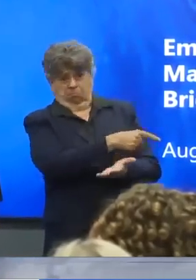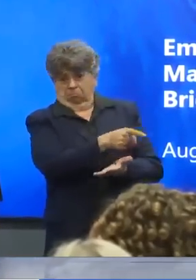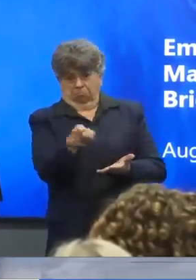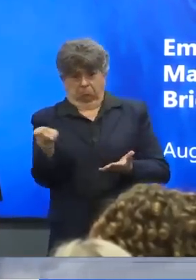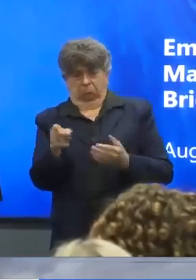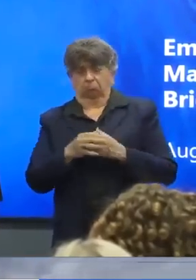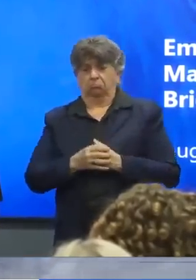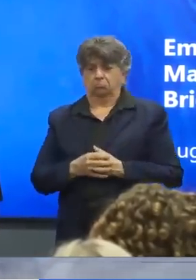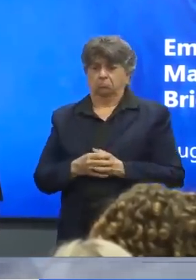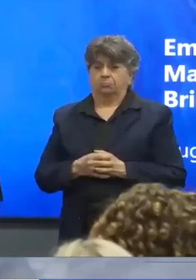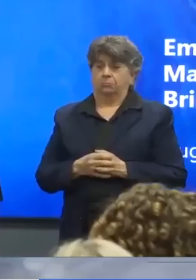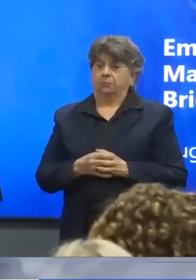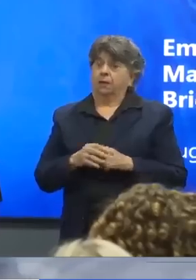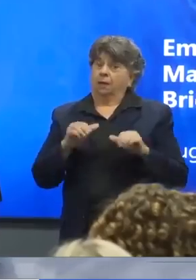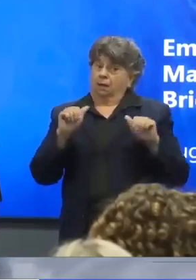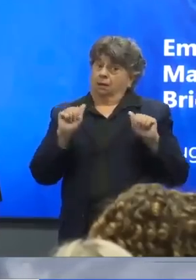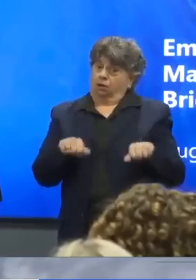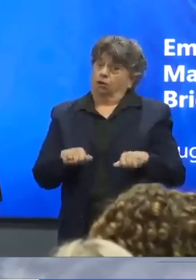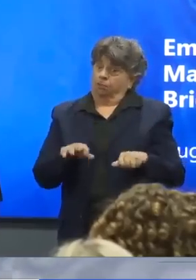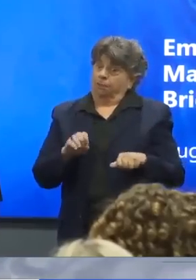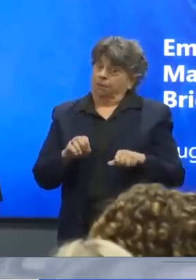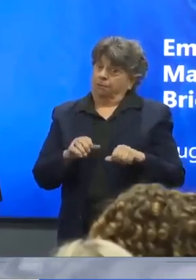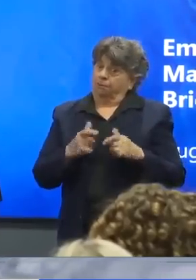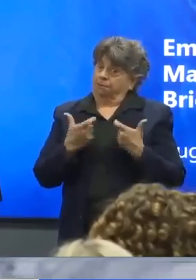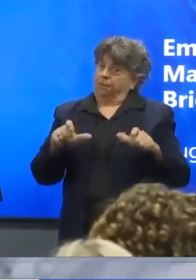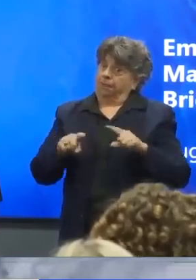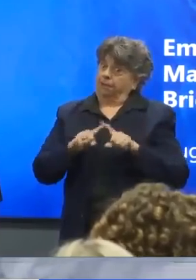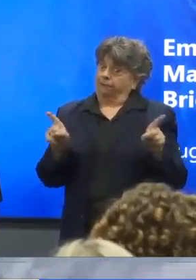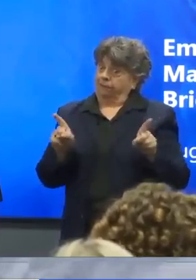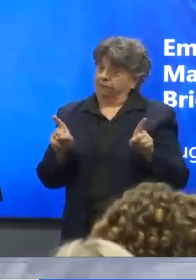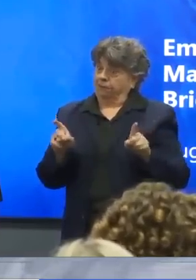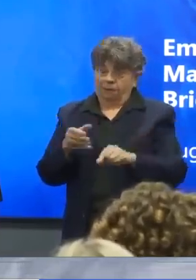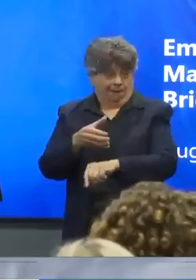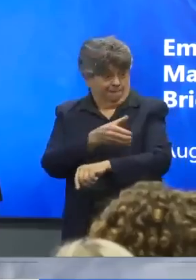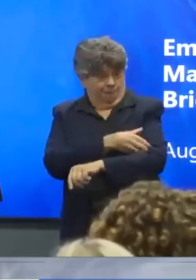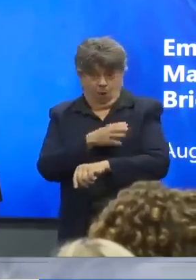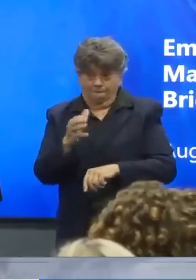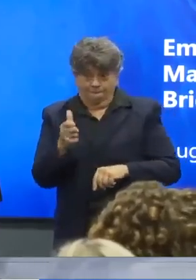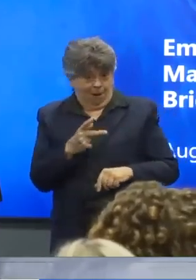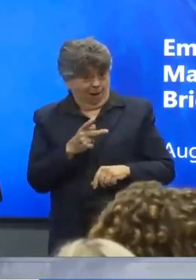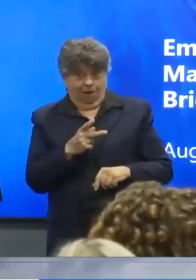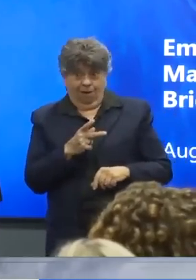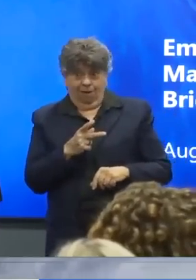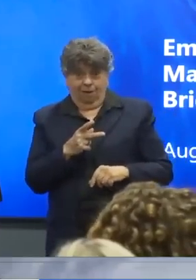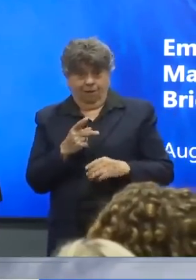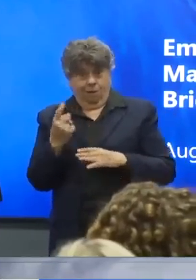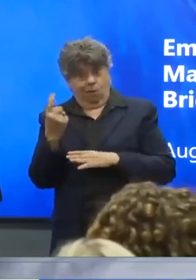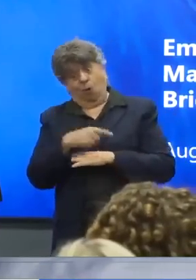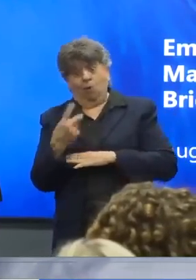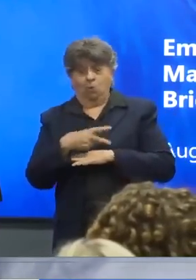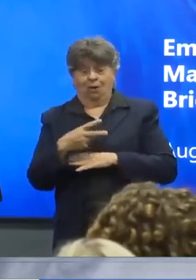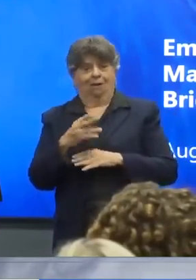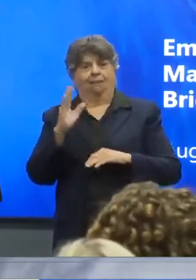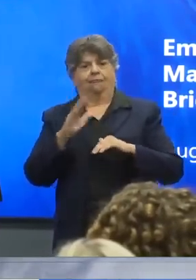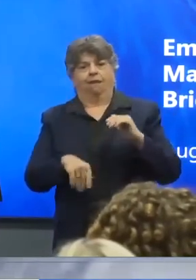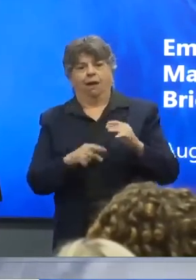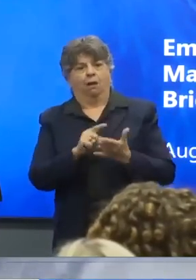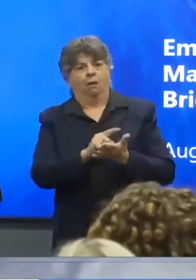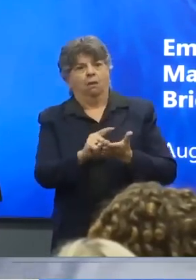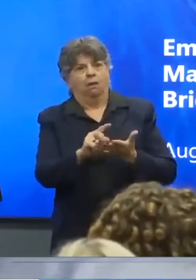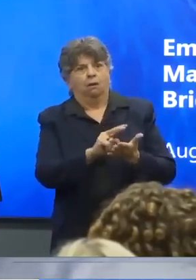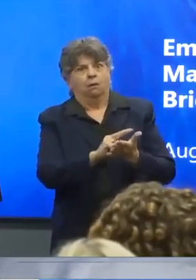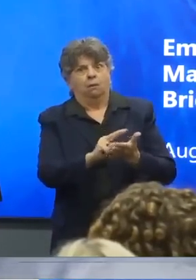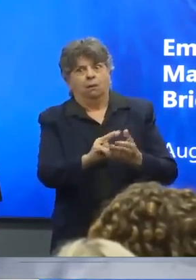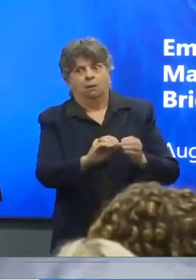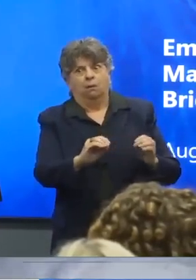between getting power back on in a matter of days versus something that could drag on longer than that. So the resources are there.